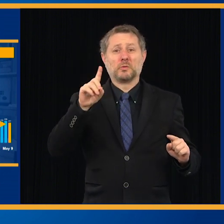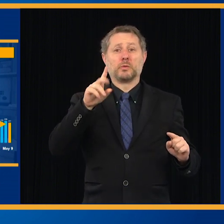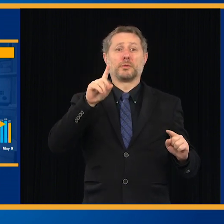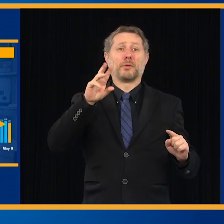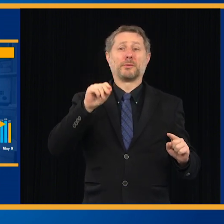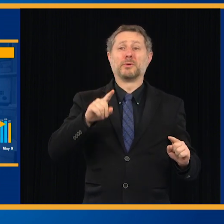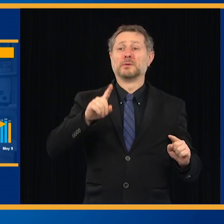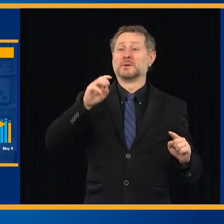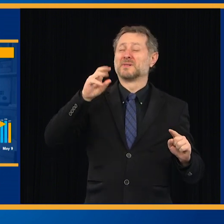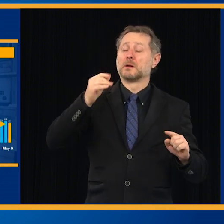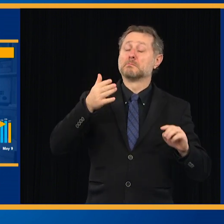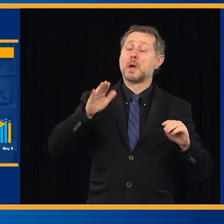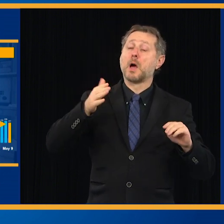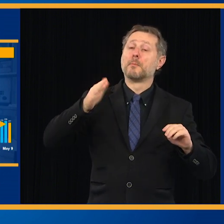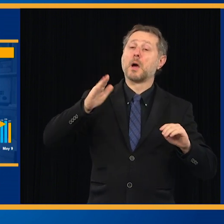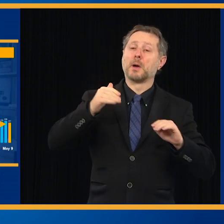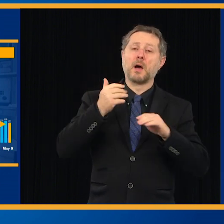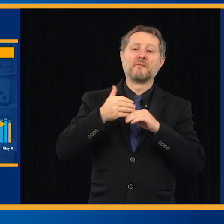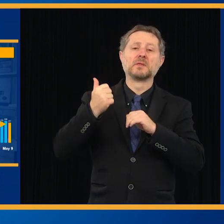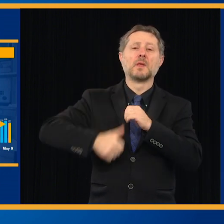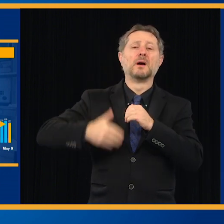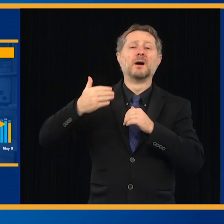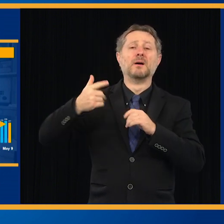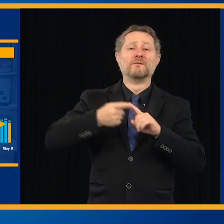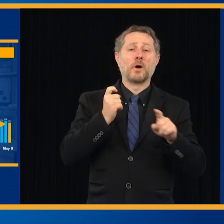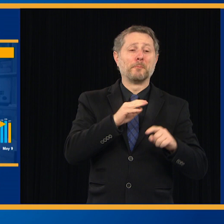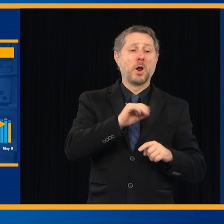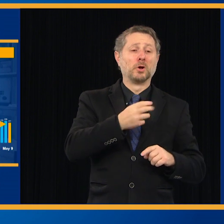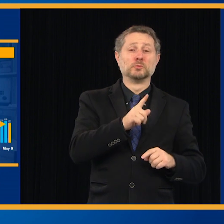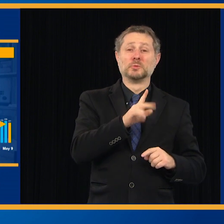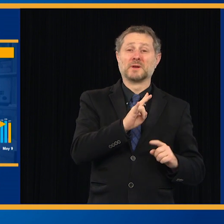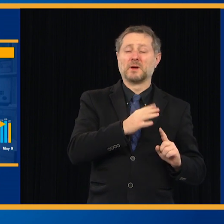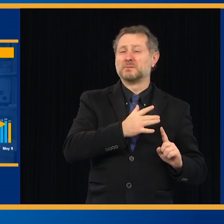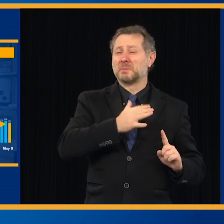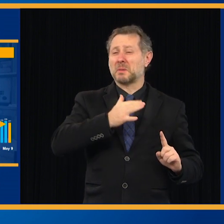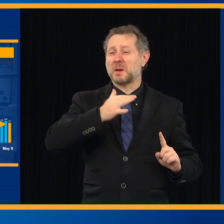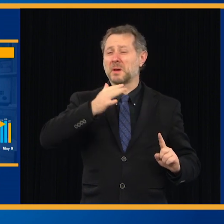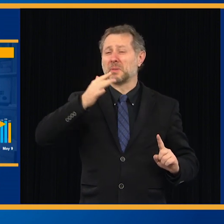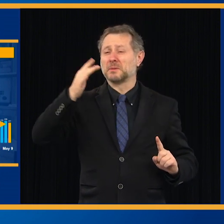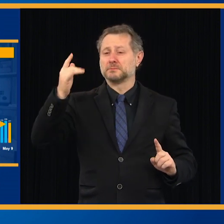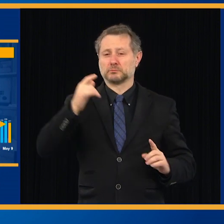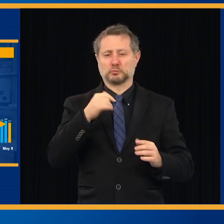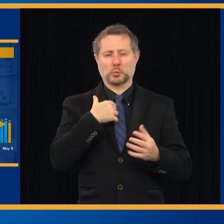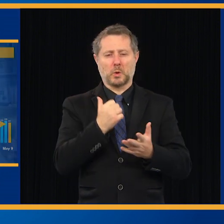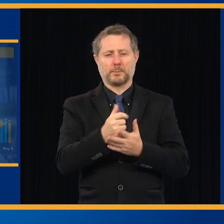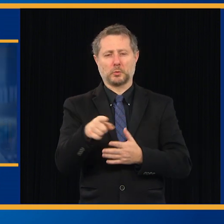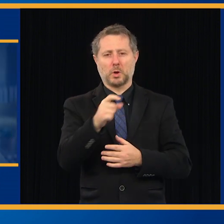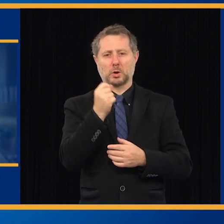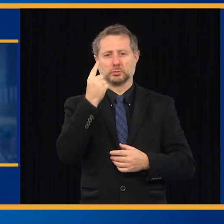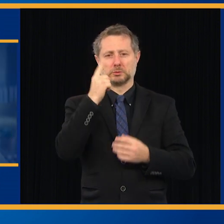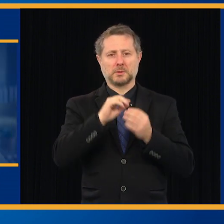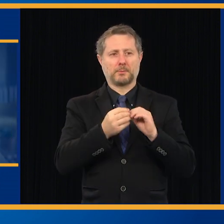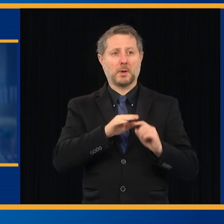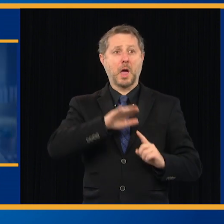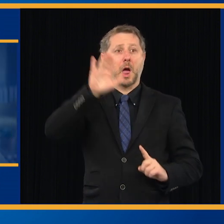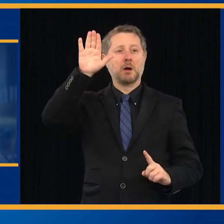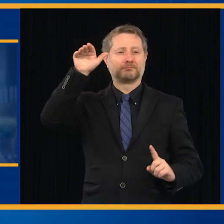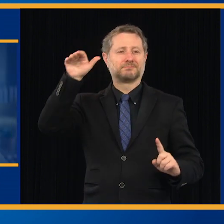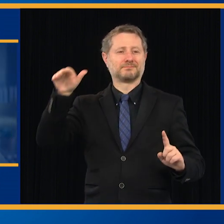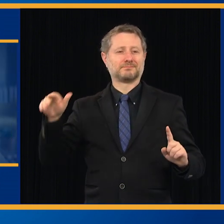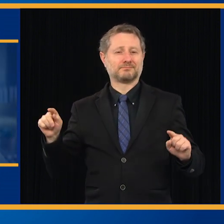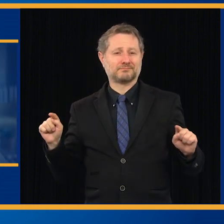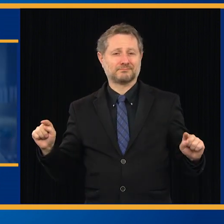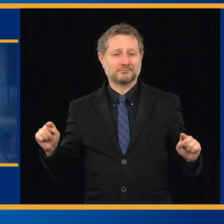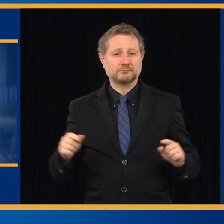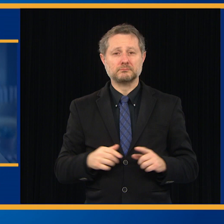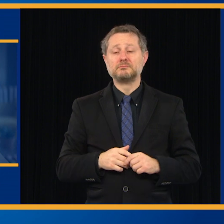207. So just to give you a perspective of where we are today versus where we were. One